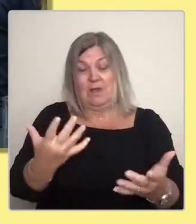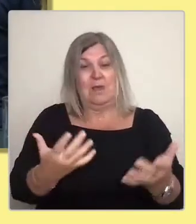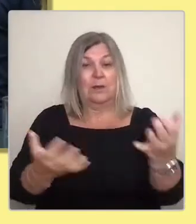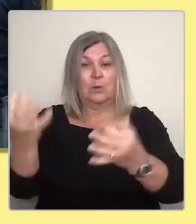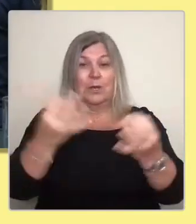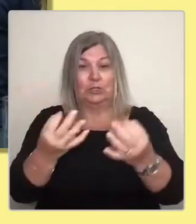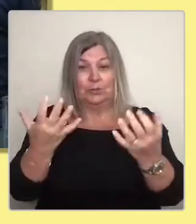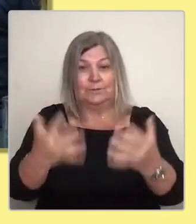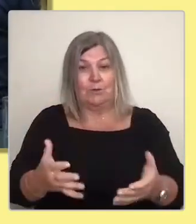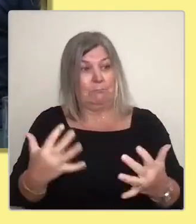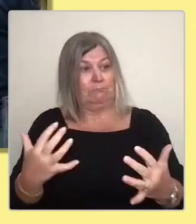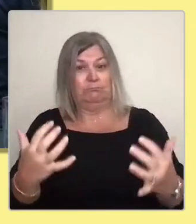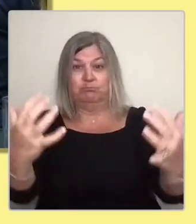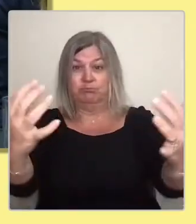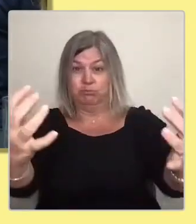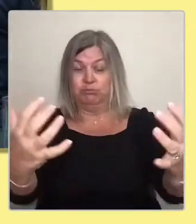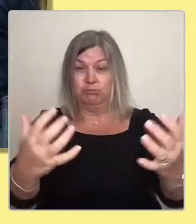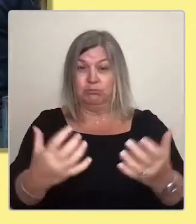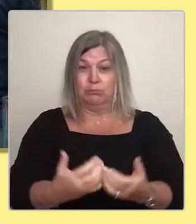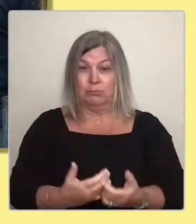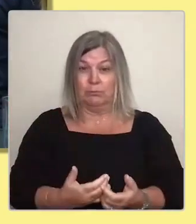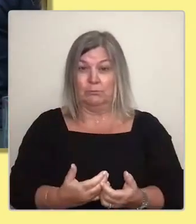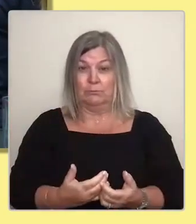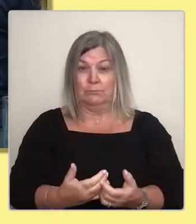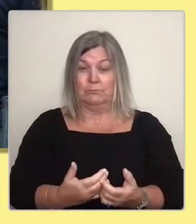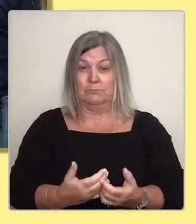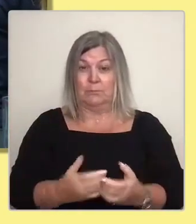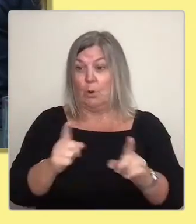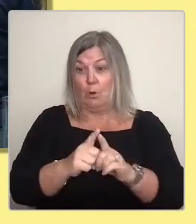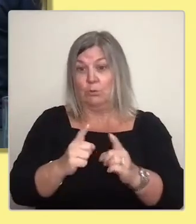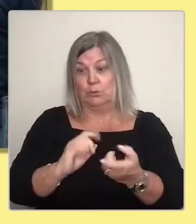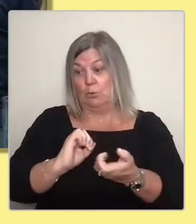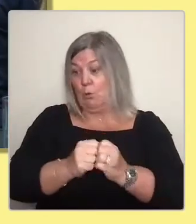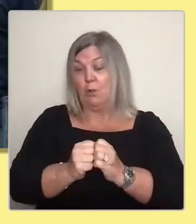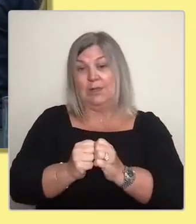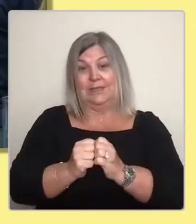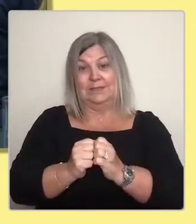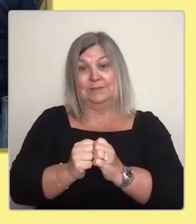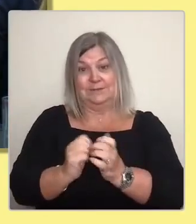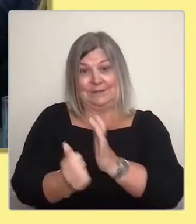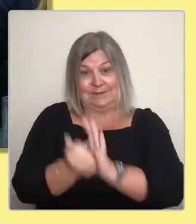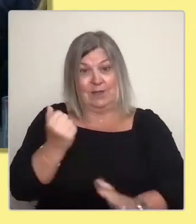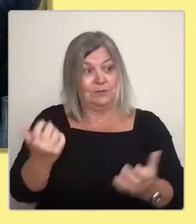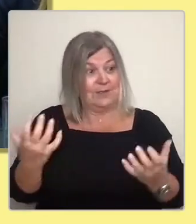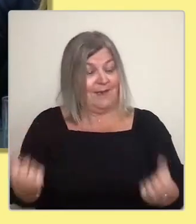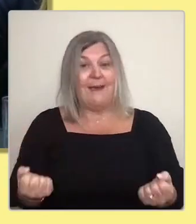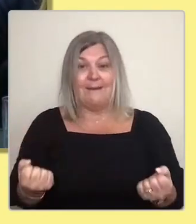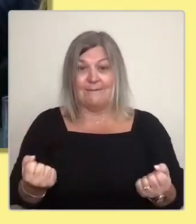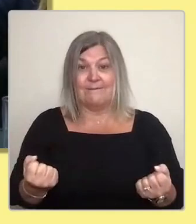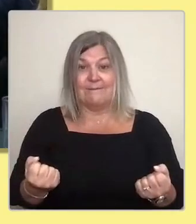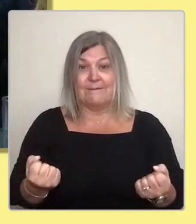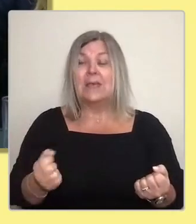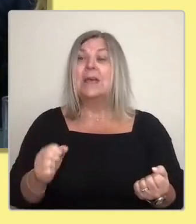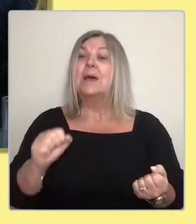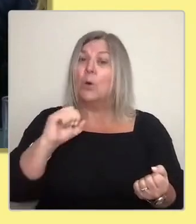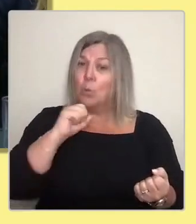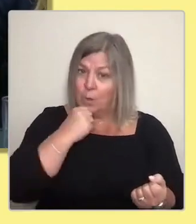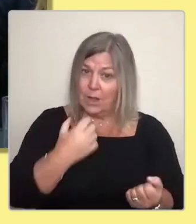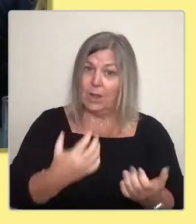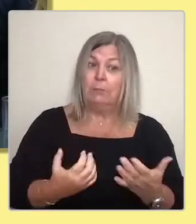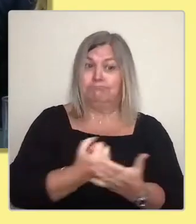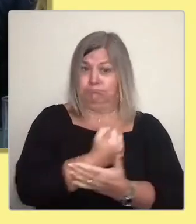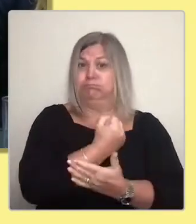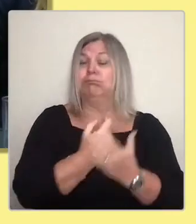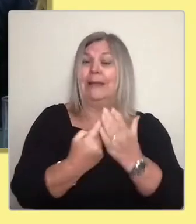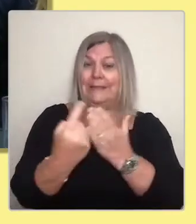colleagues here on the stage. We can get there. We're going to get independence. We're going to get there faster if we act